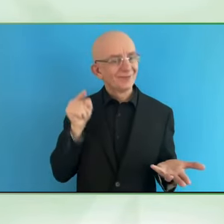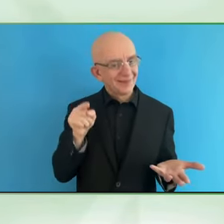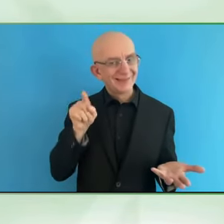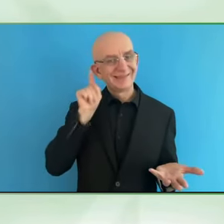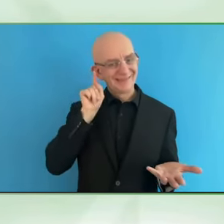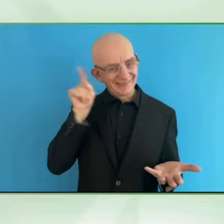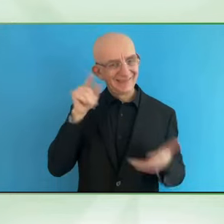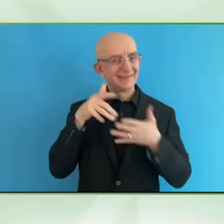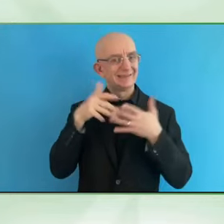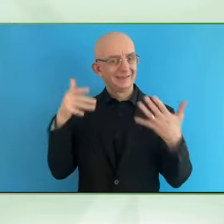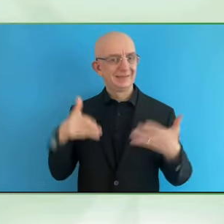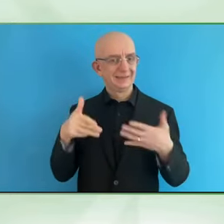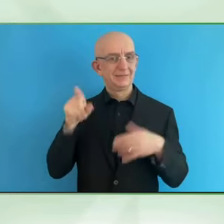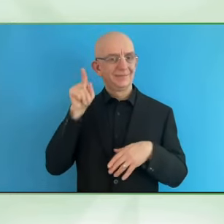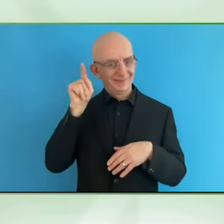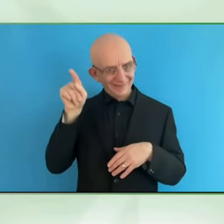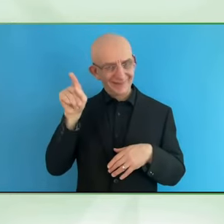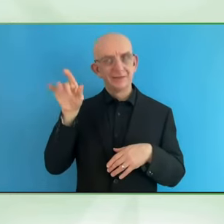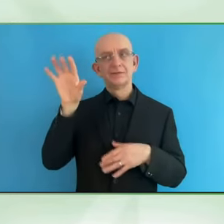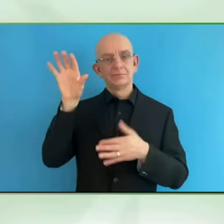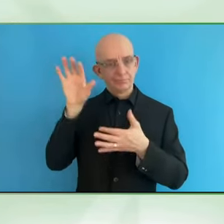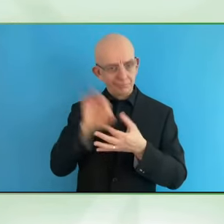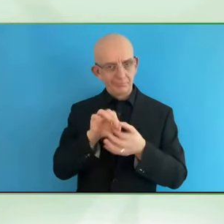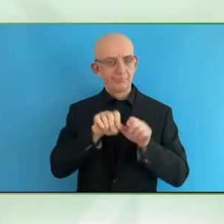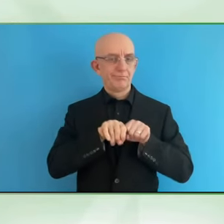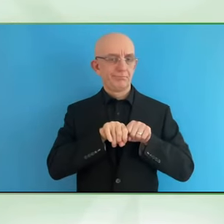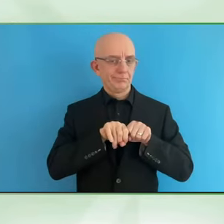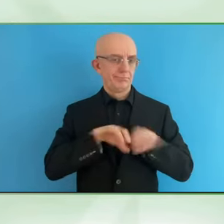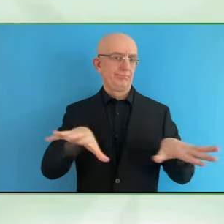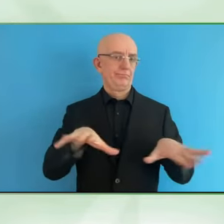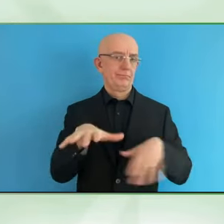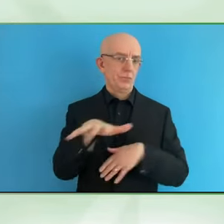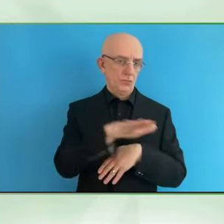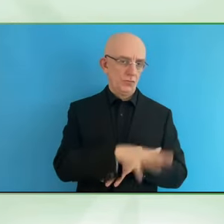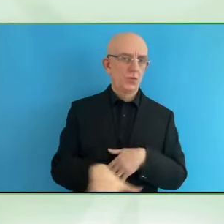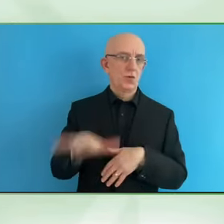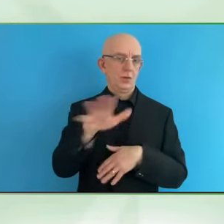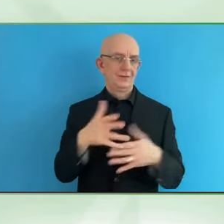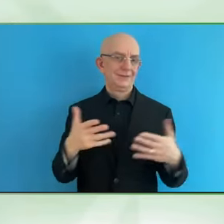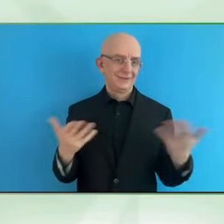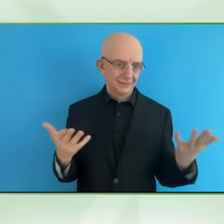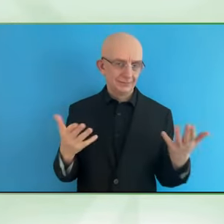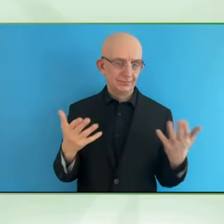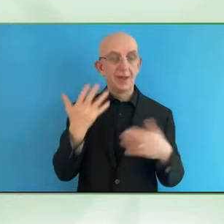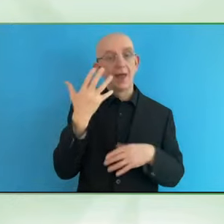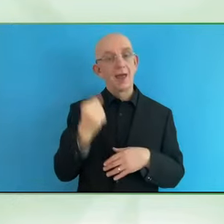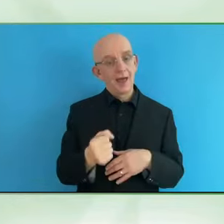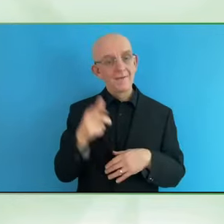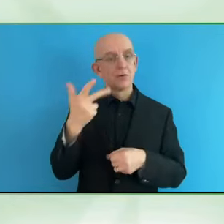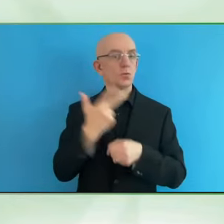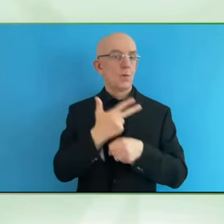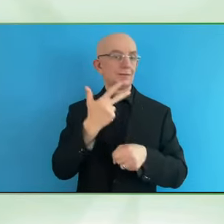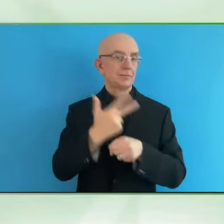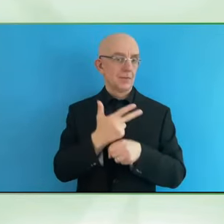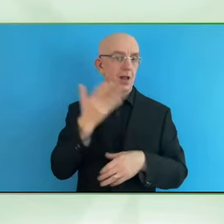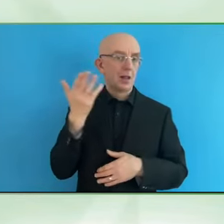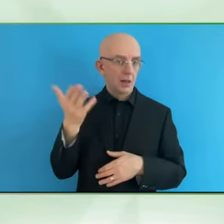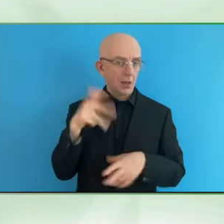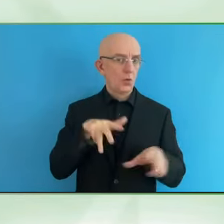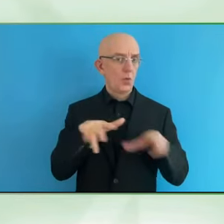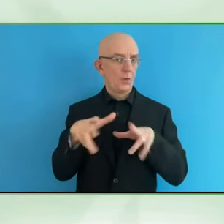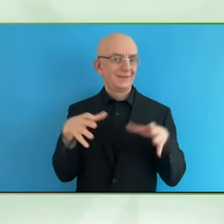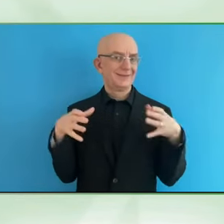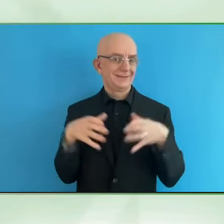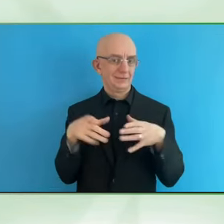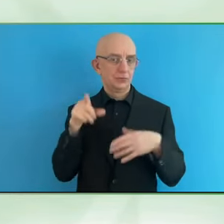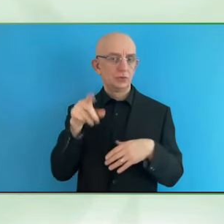an NGO from Guatemala, that is doing exactly that and has been supported, trained 500 teachers and 400 parents